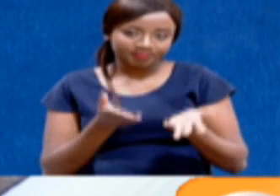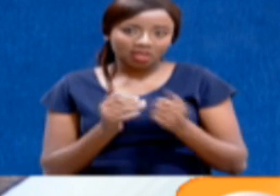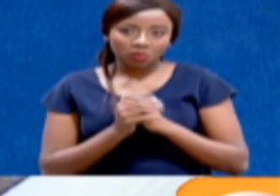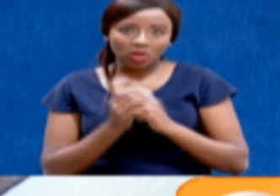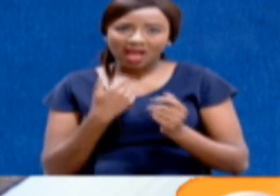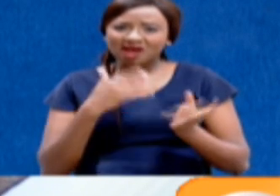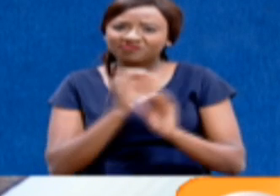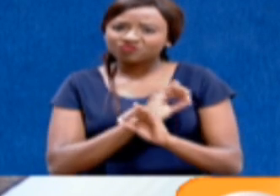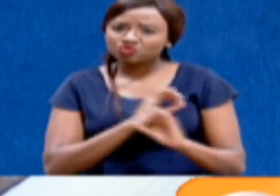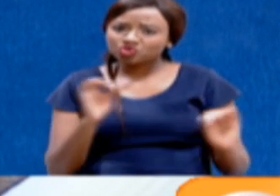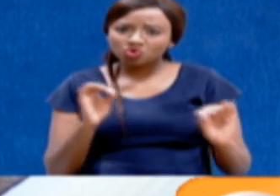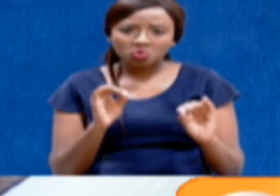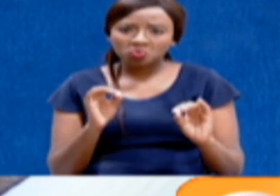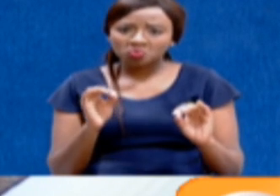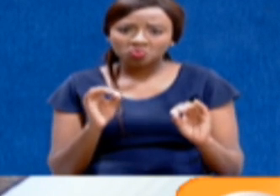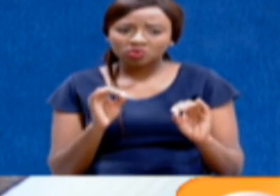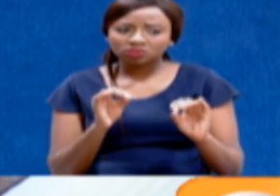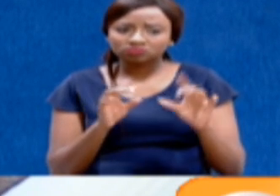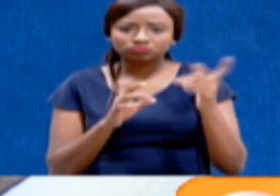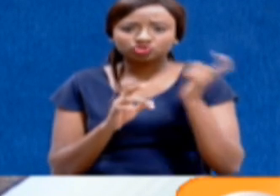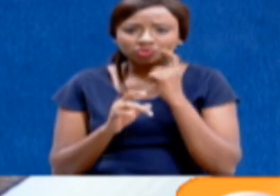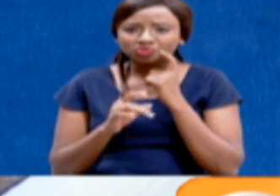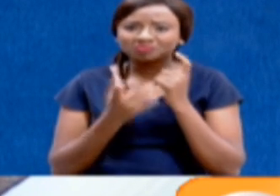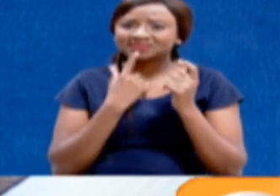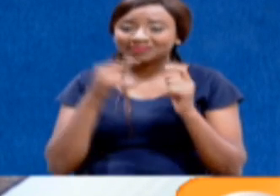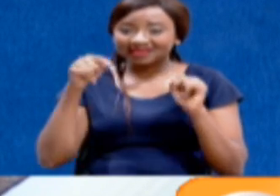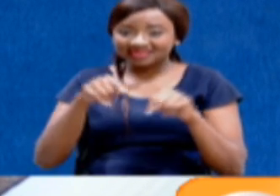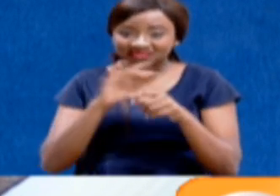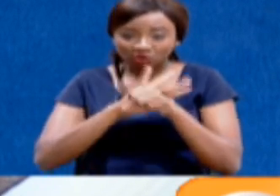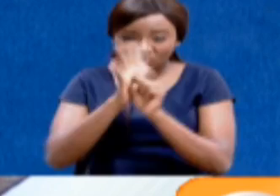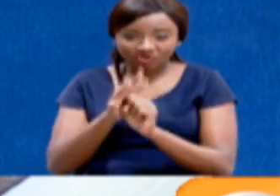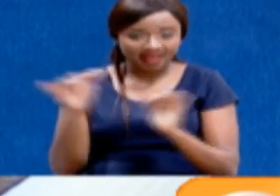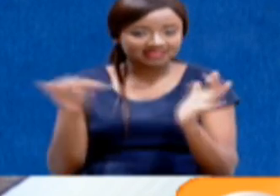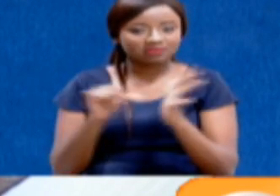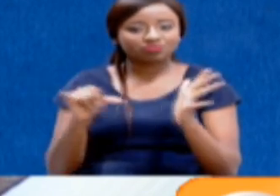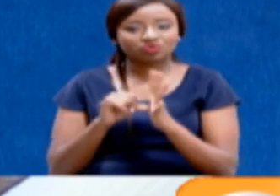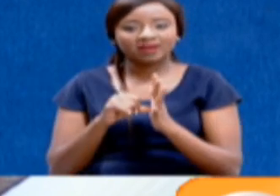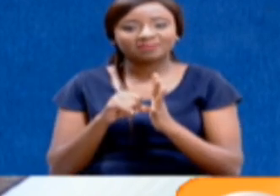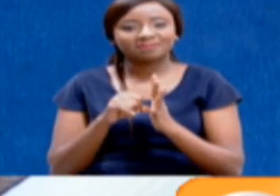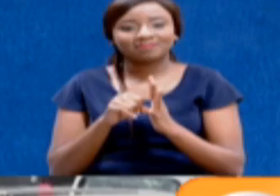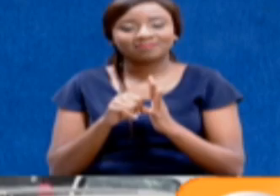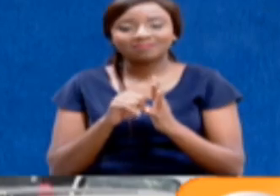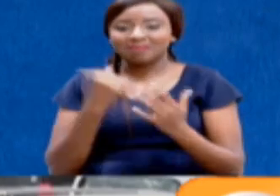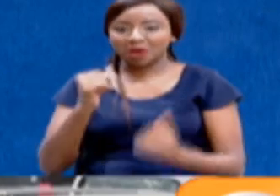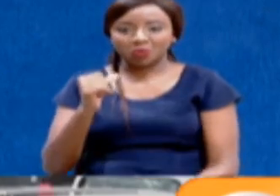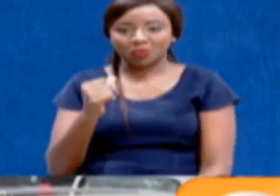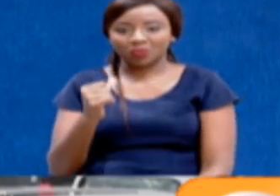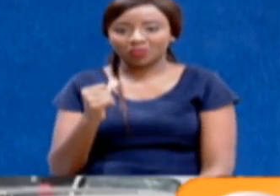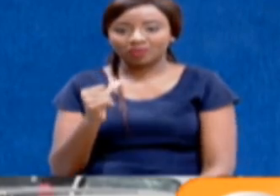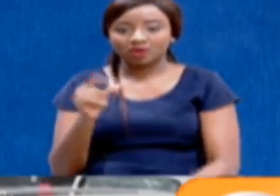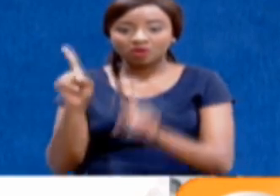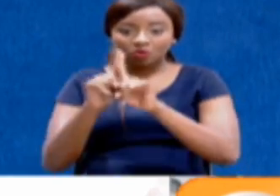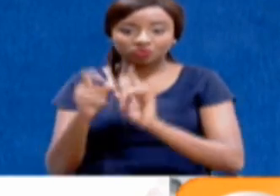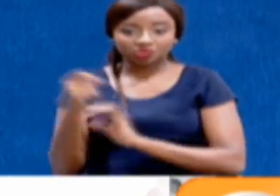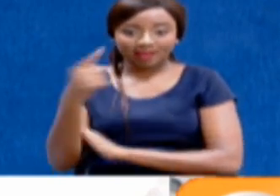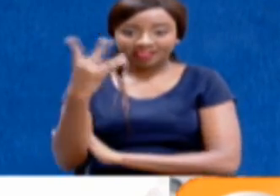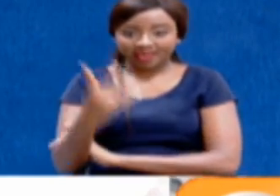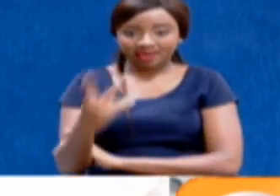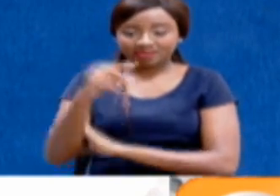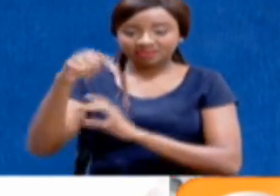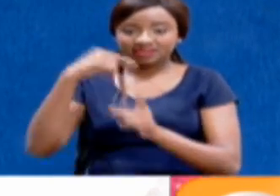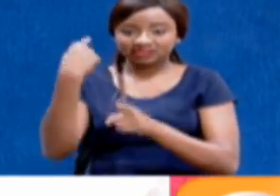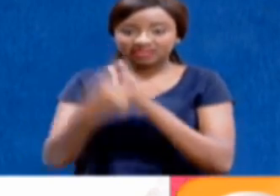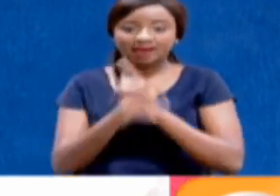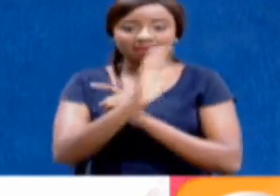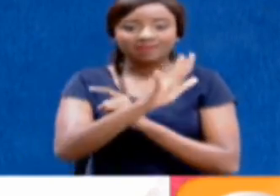far no retailer has cited the ongoing pandemic as a reason for their woes. In April this year, Tuskys announced